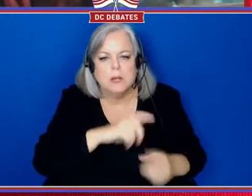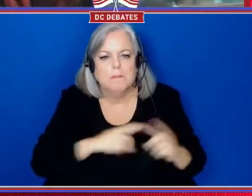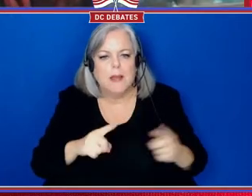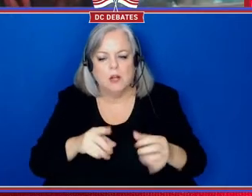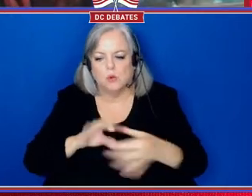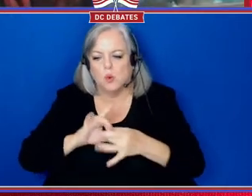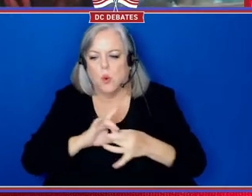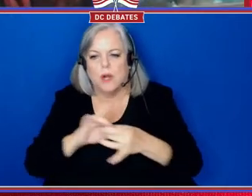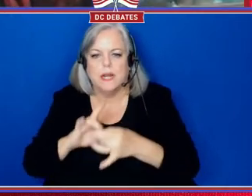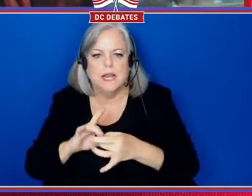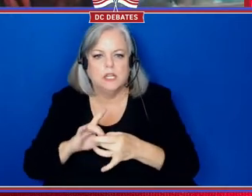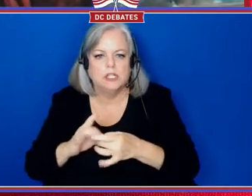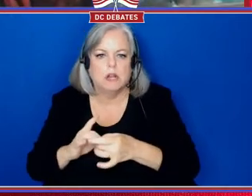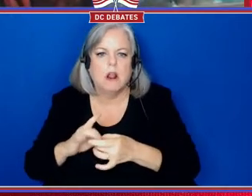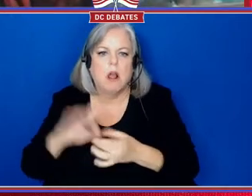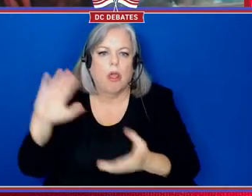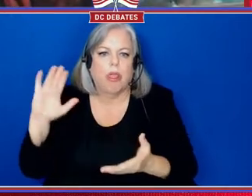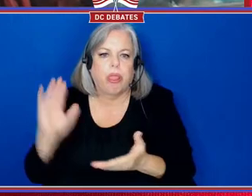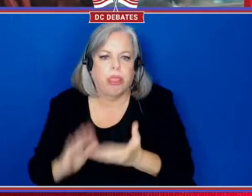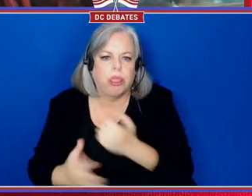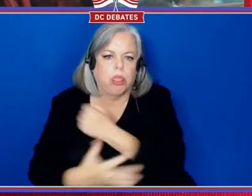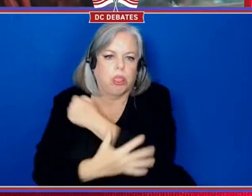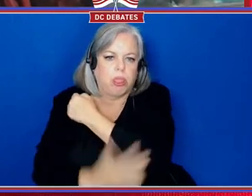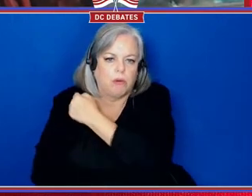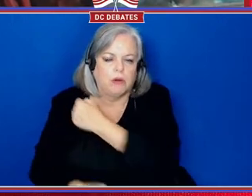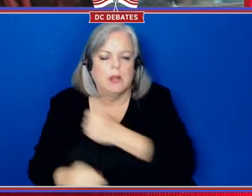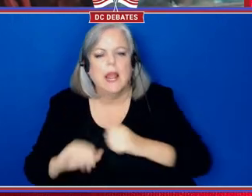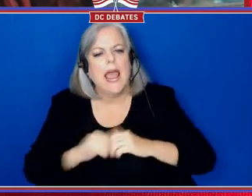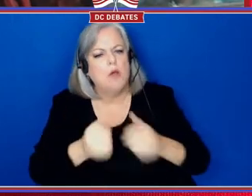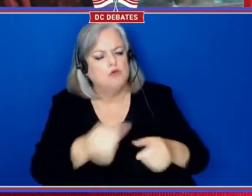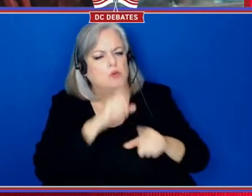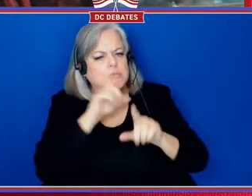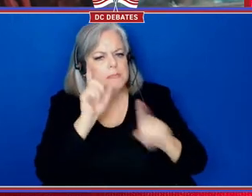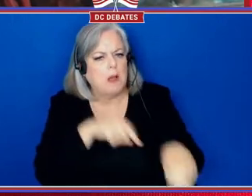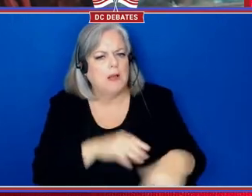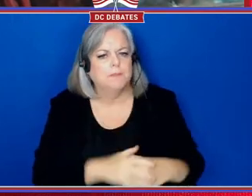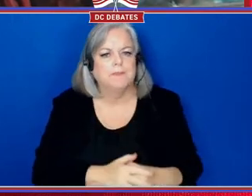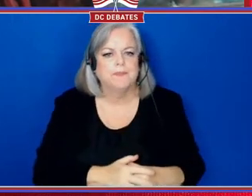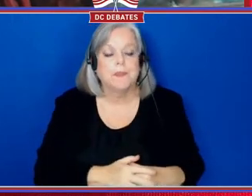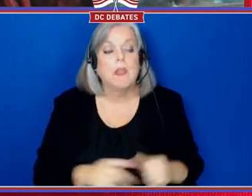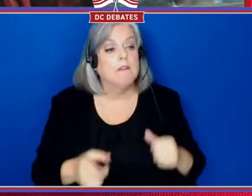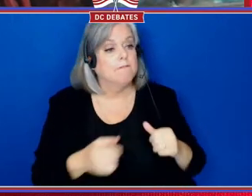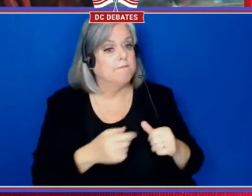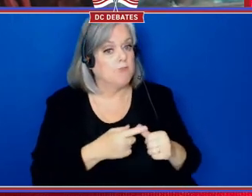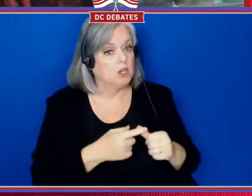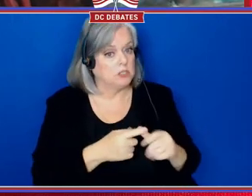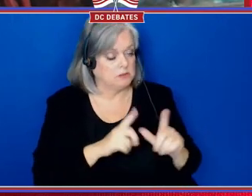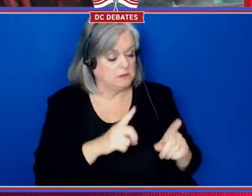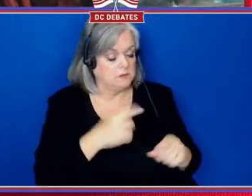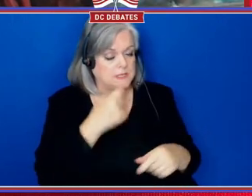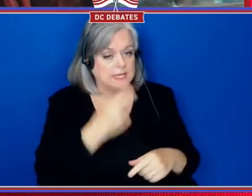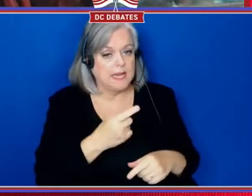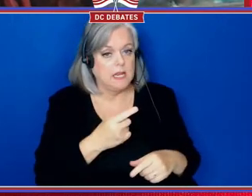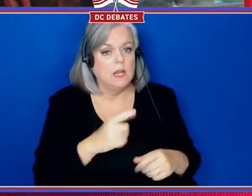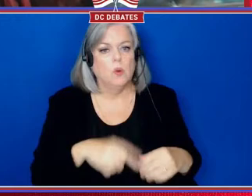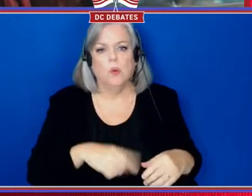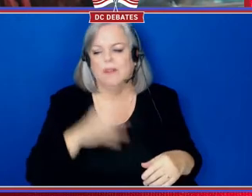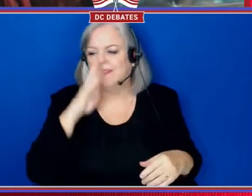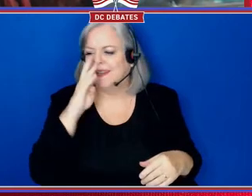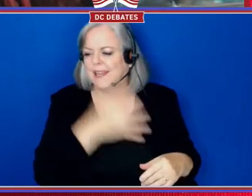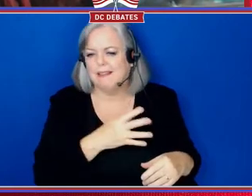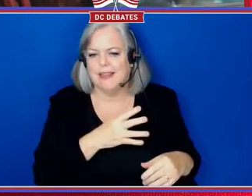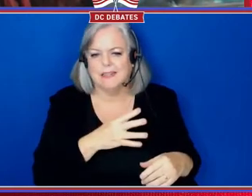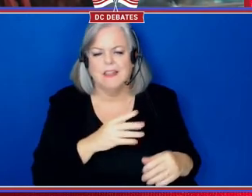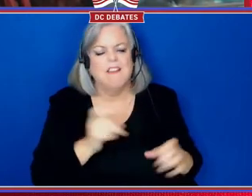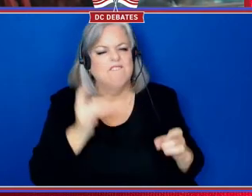1 minute. First, I must go on record to say that we've neglected violence in DC for at least 7 years with $0 in the